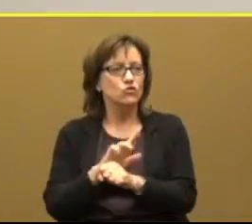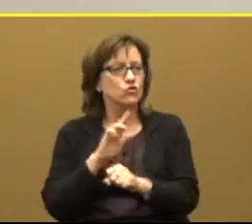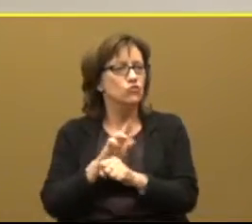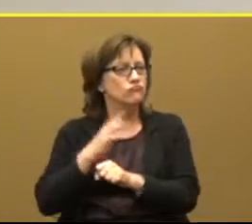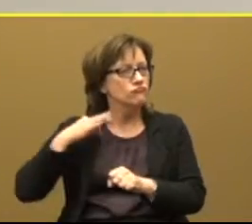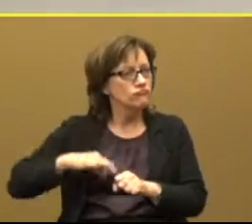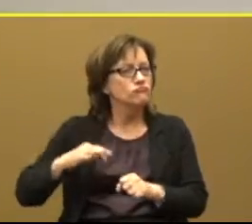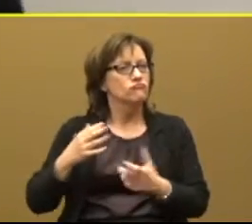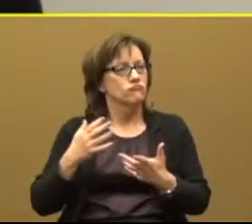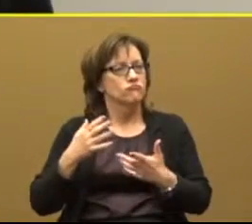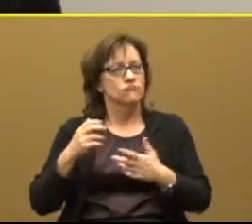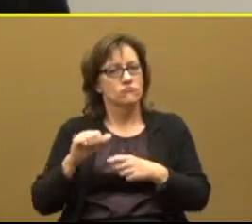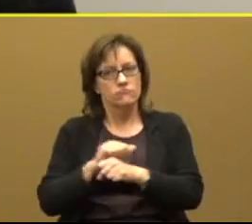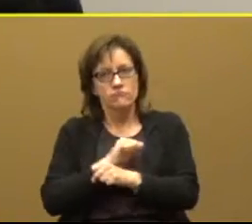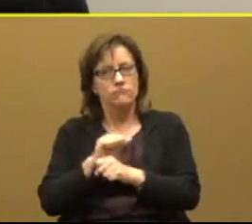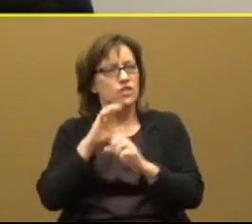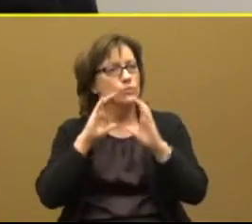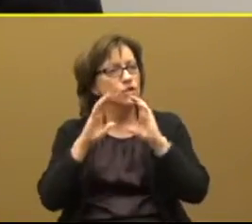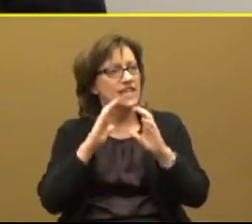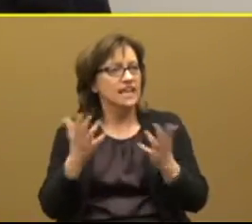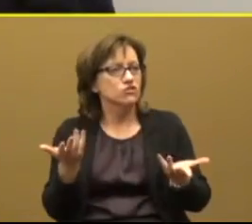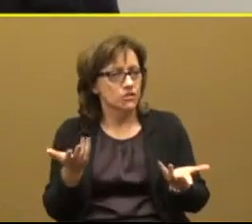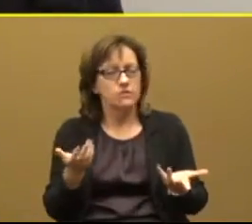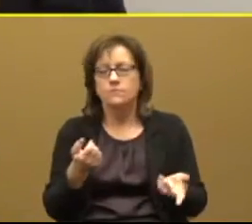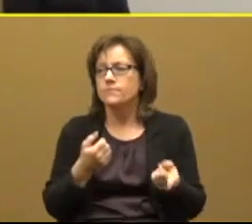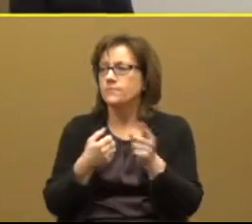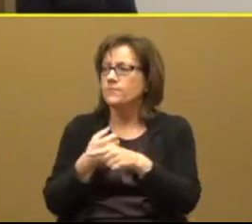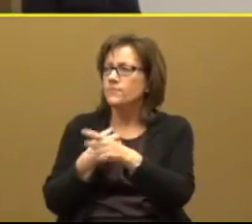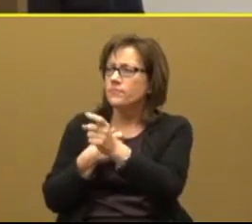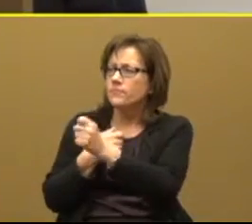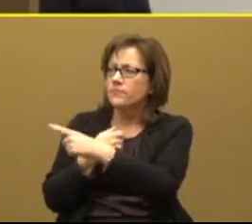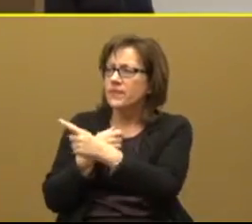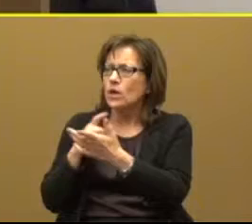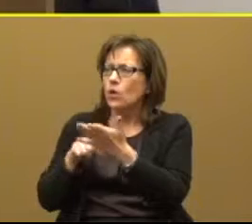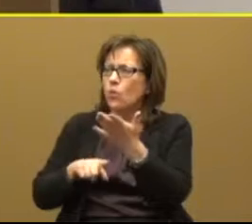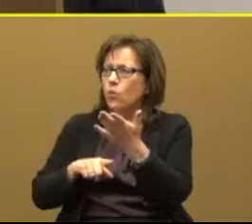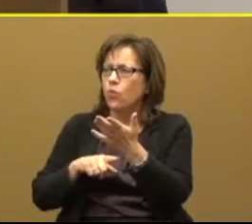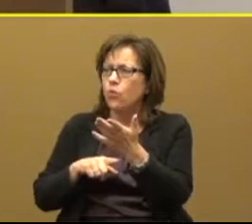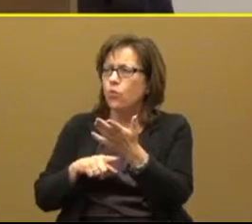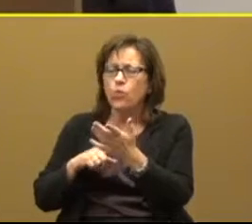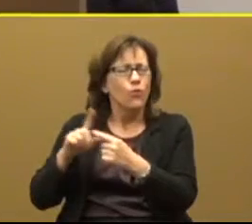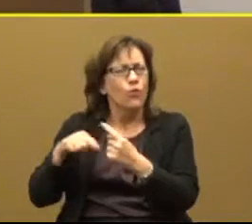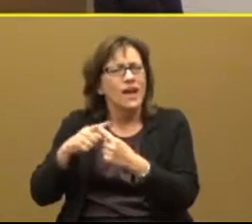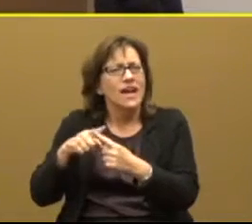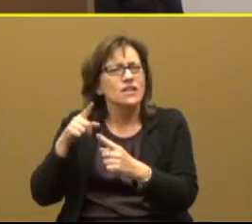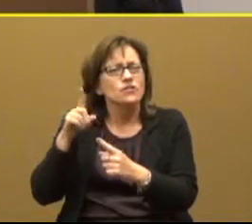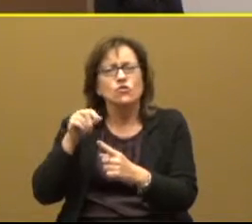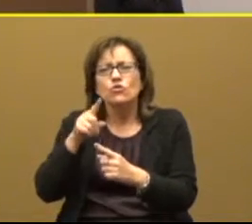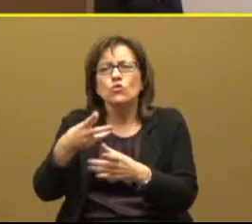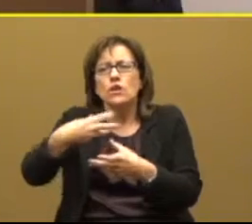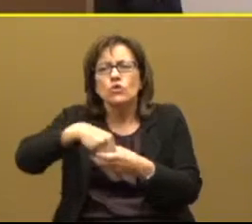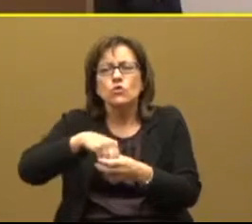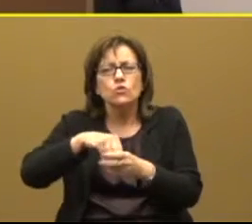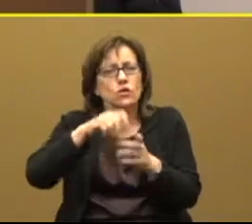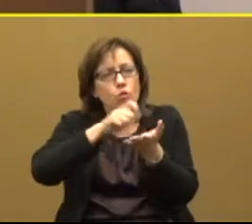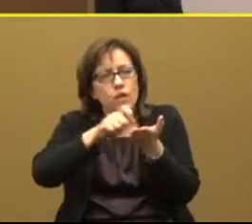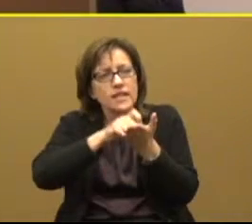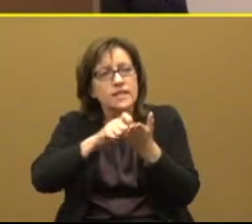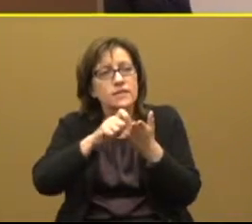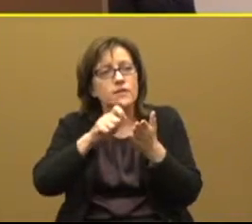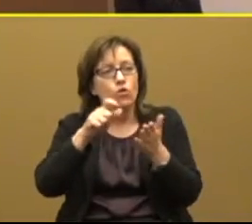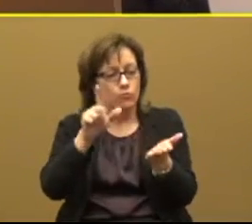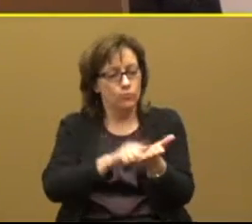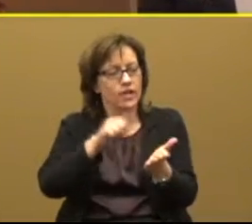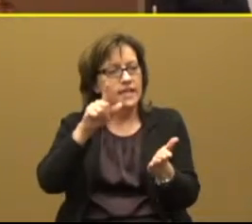At what point do you include the written or printed word? Always. At what